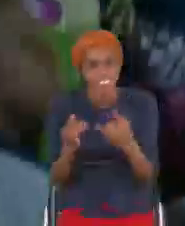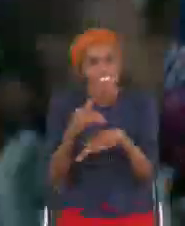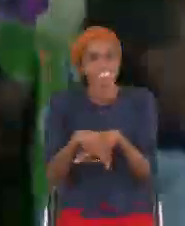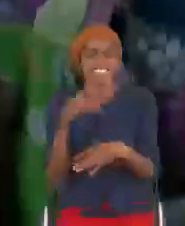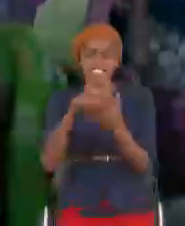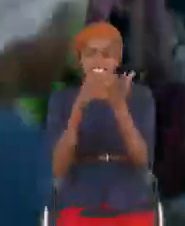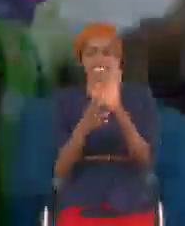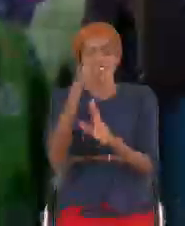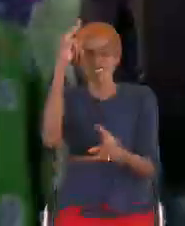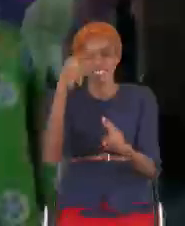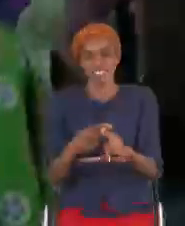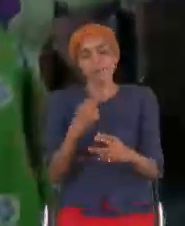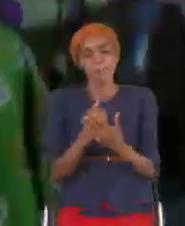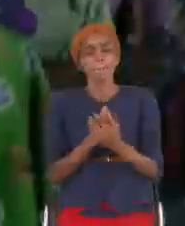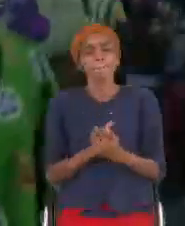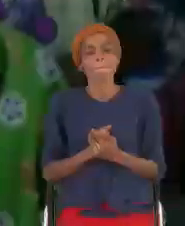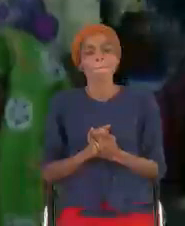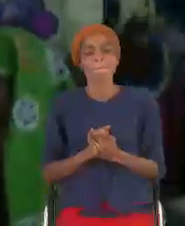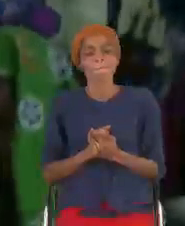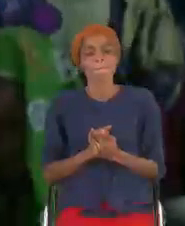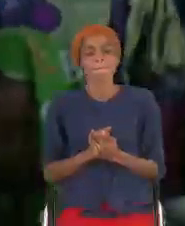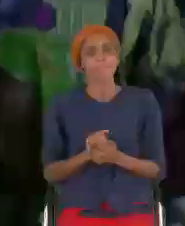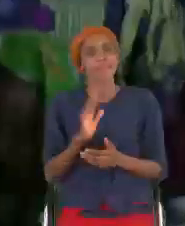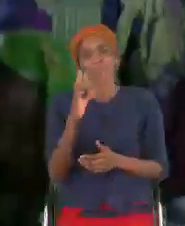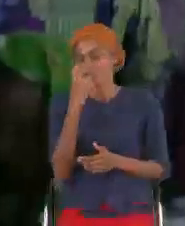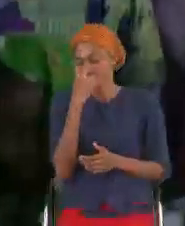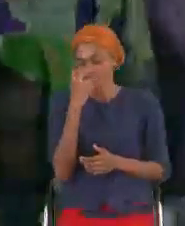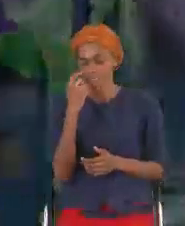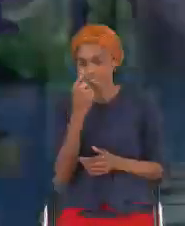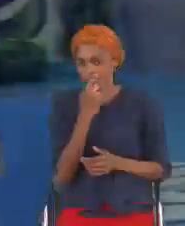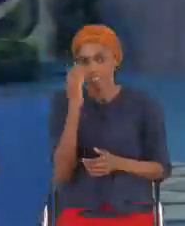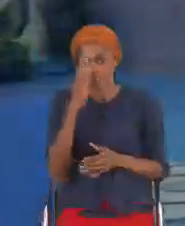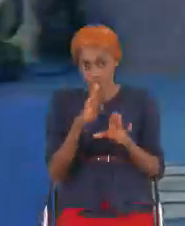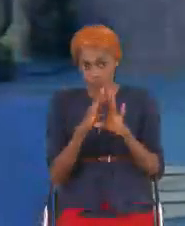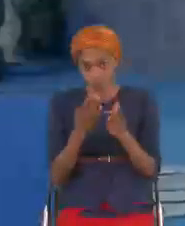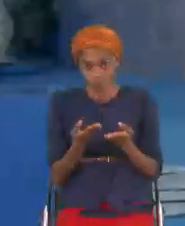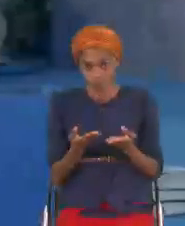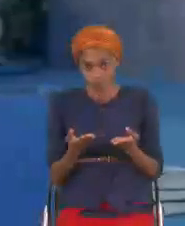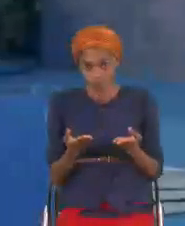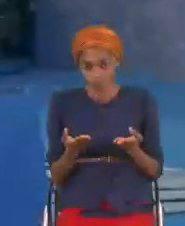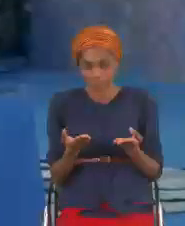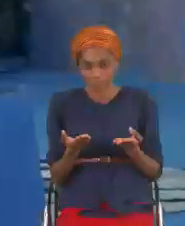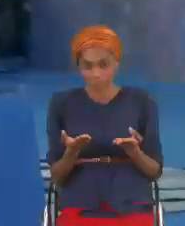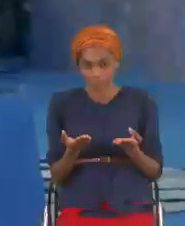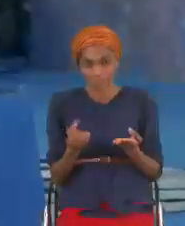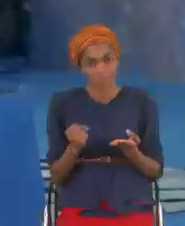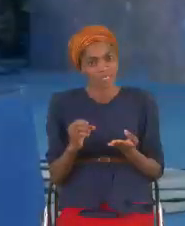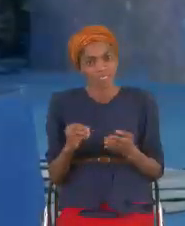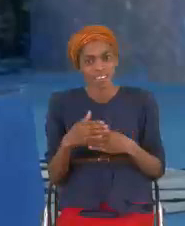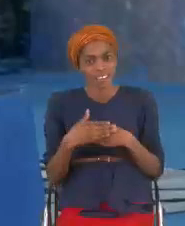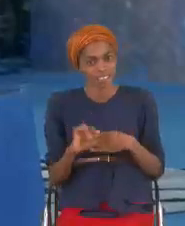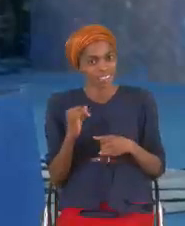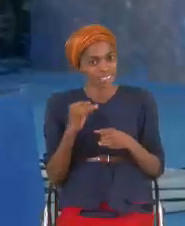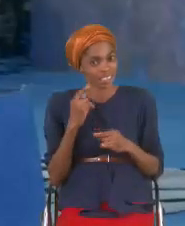Jesus' name. Your blind eyes will open. So after the